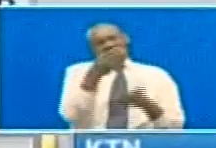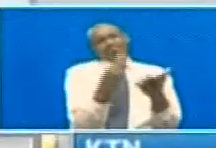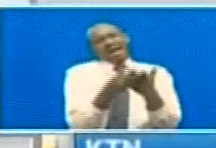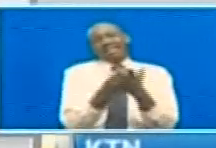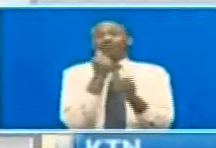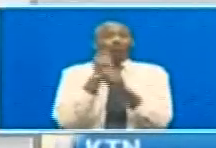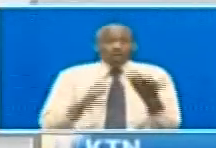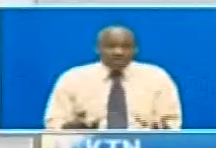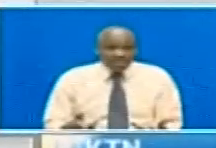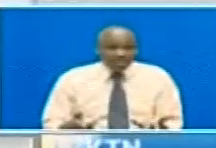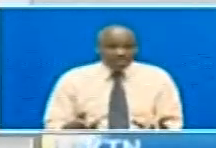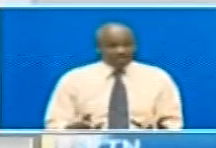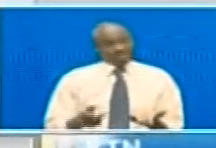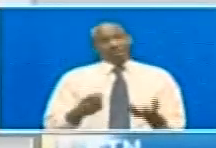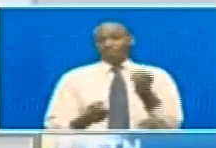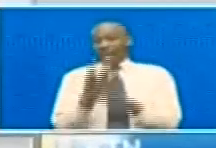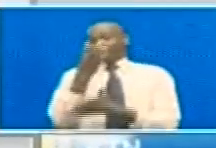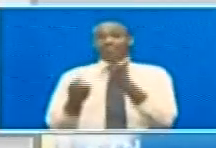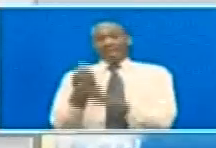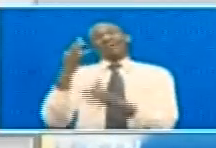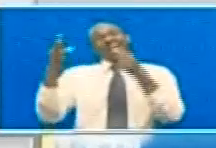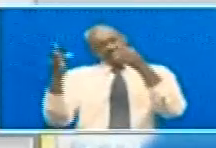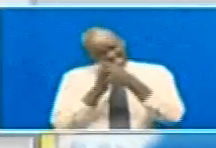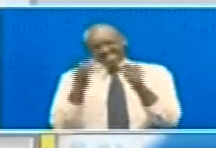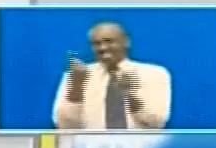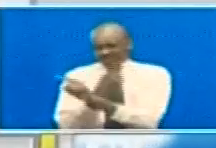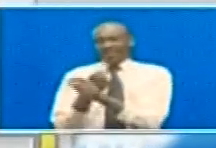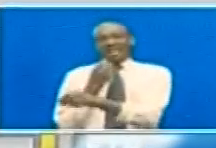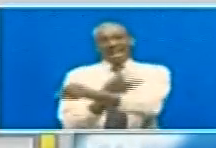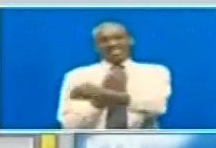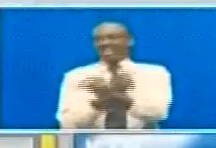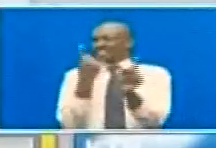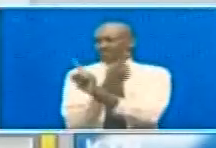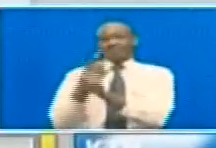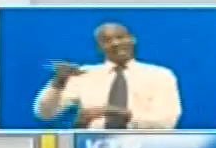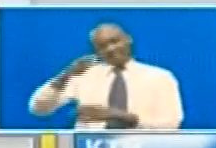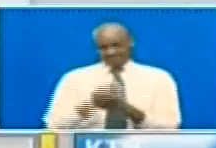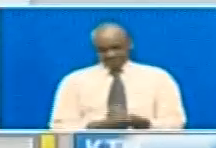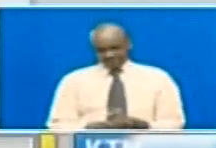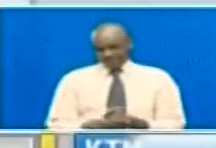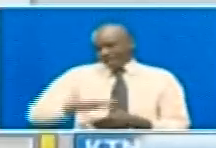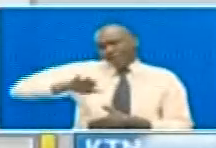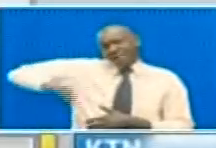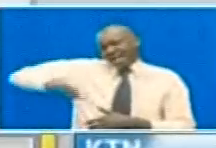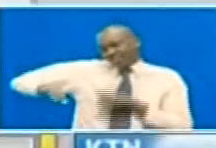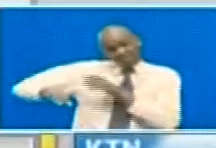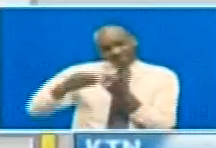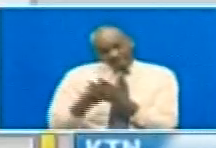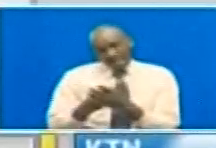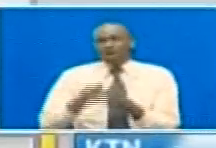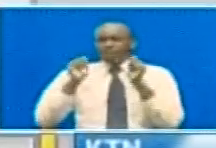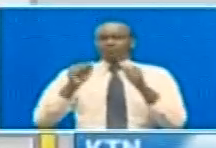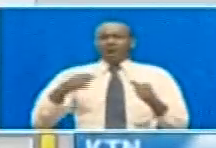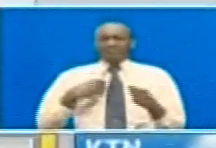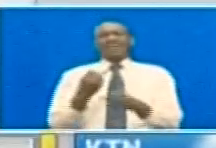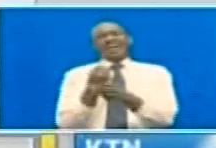the state could also have used the money to set up eight mini cancer treatment centers around the country. The balance could have been used to establish a full-fledged